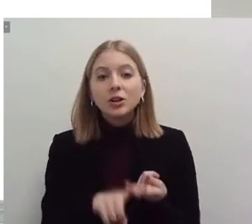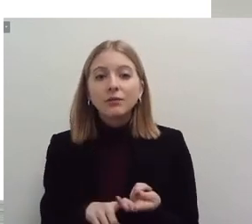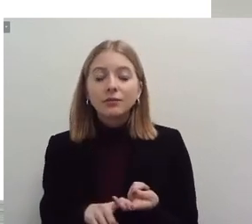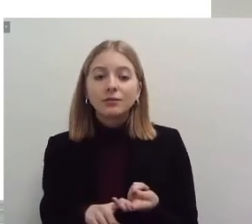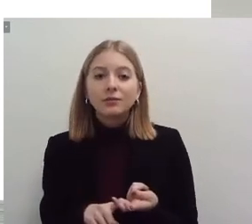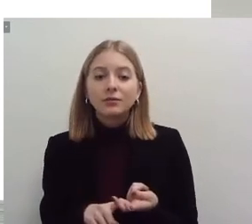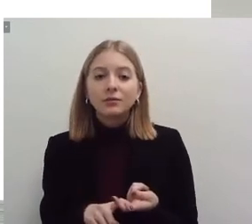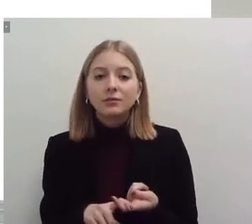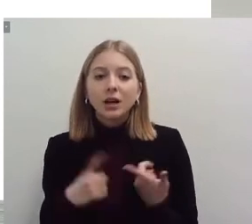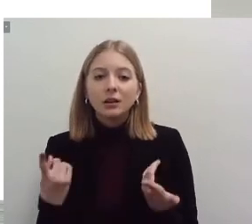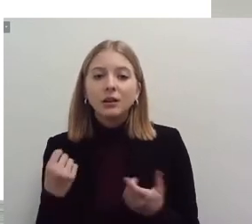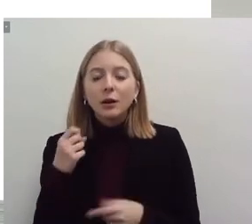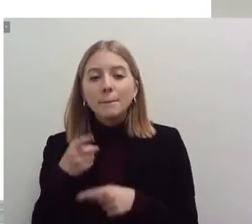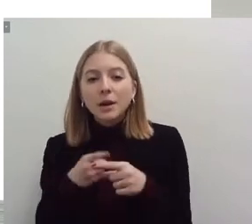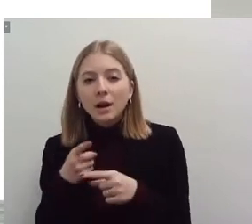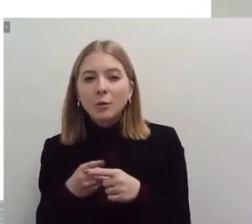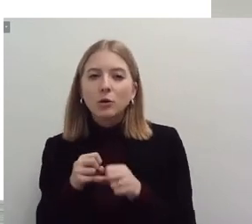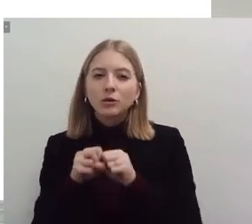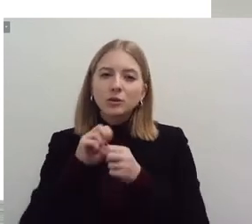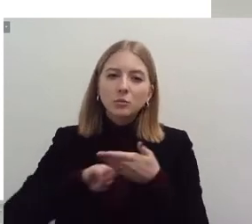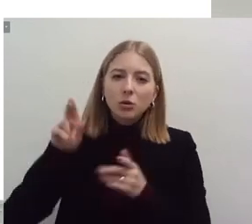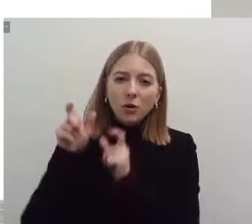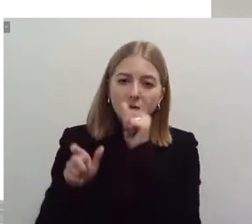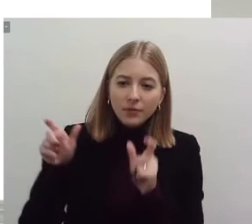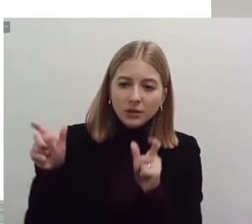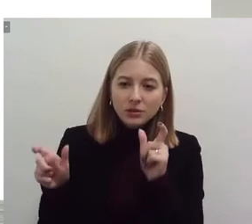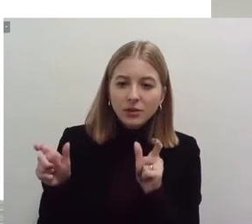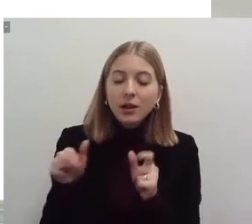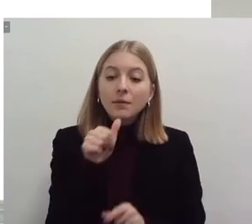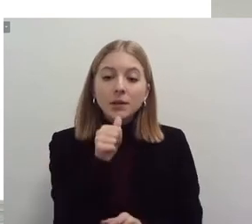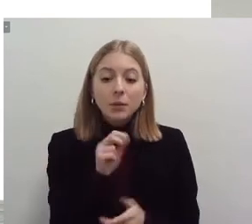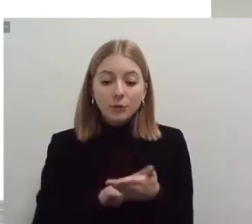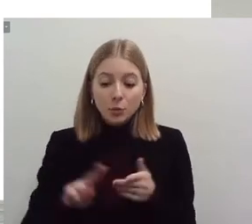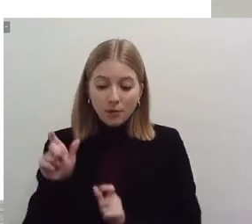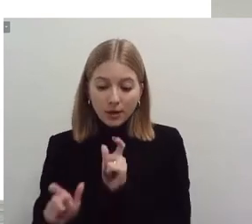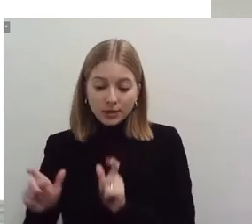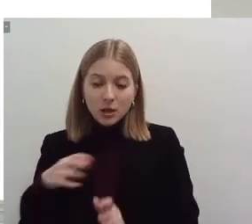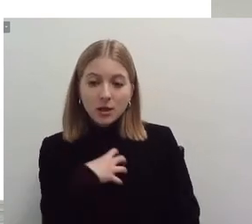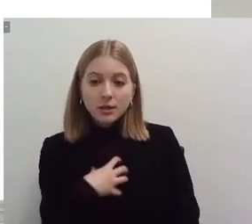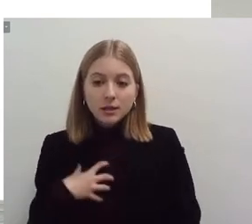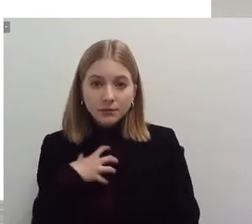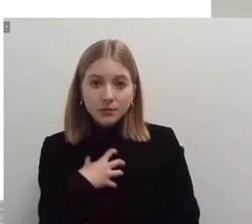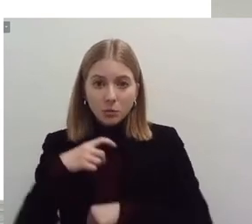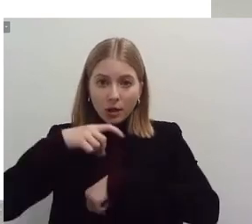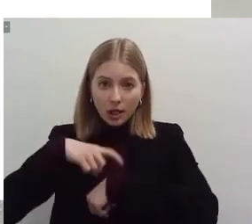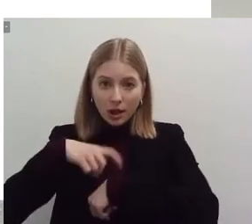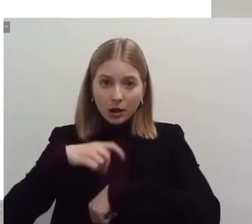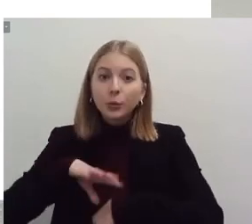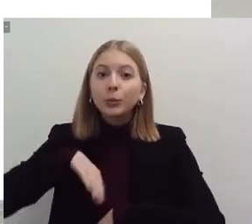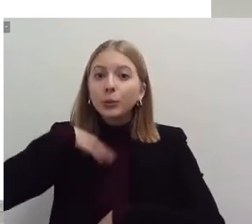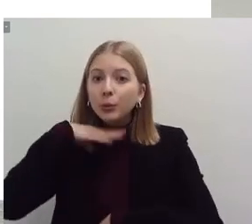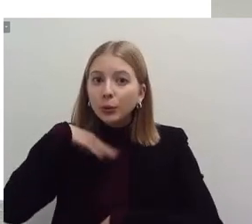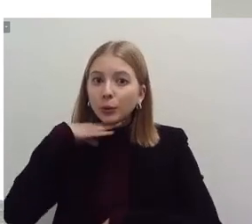also it's not only about resources. We also need more awareness